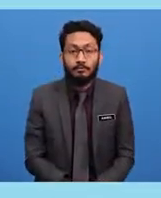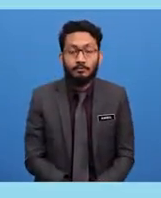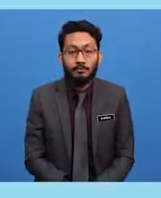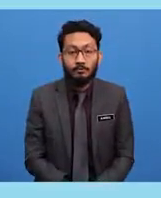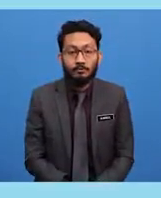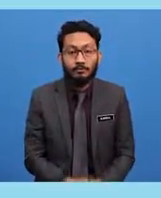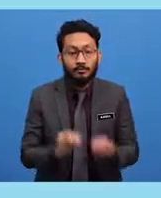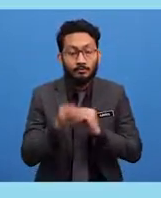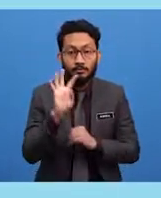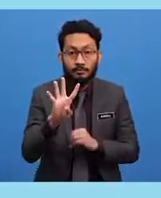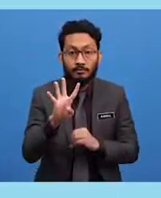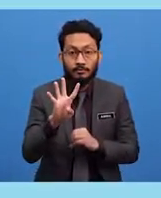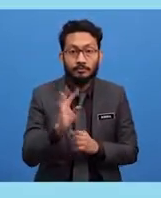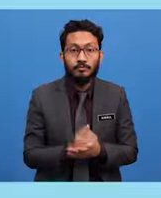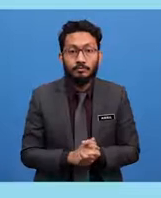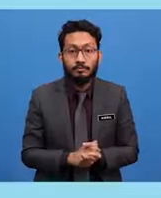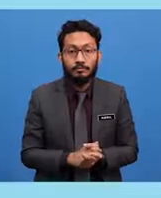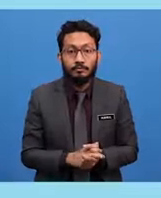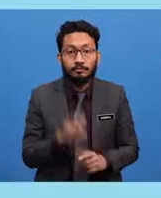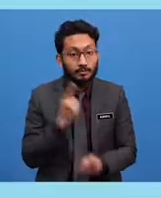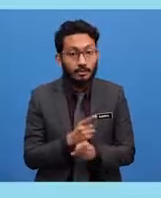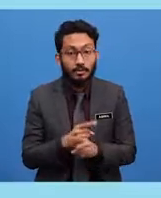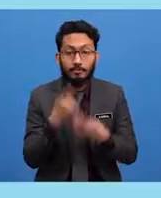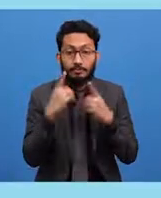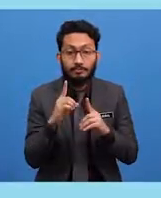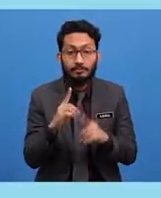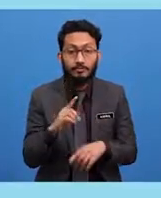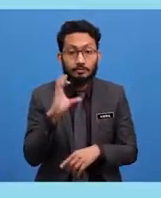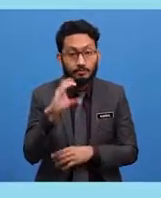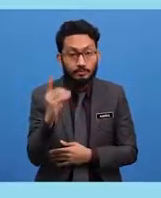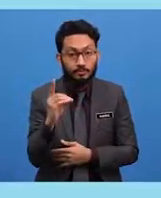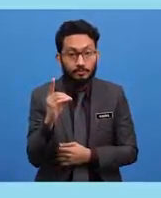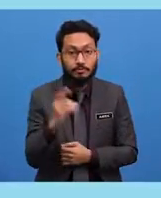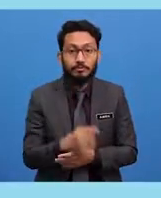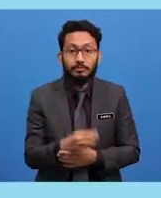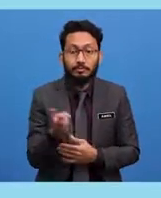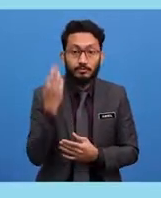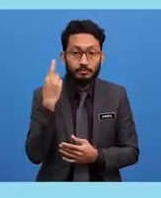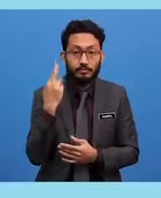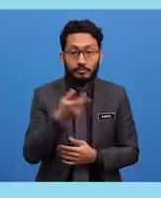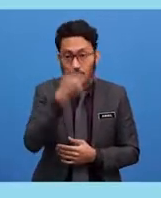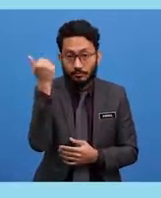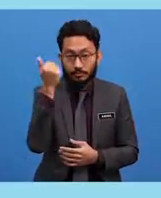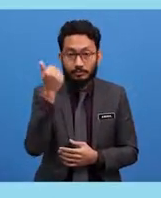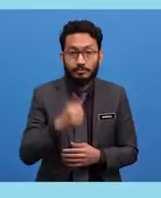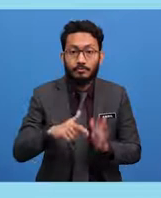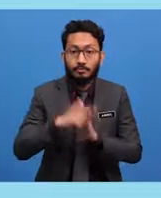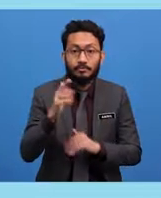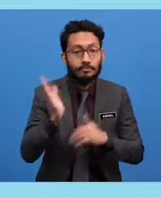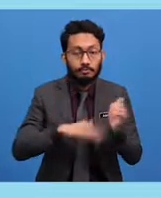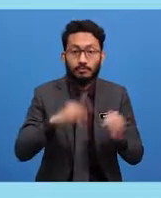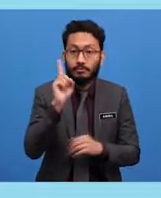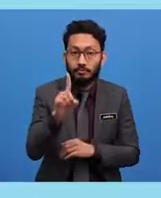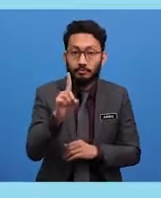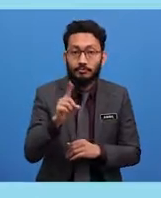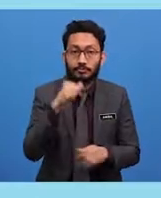For number four, the correct answer would be were, because there are more than one